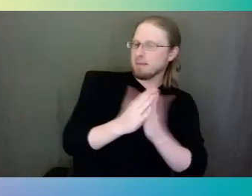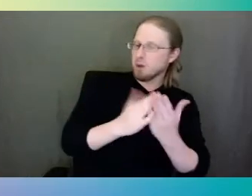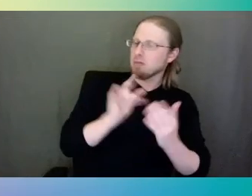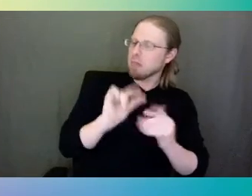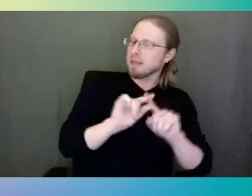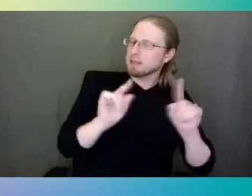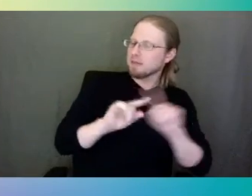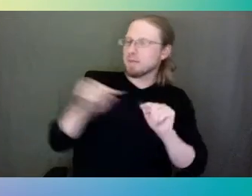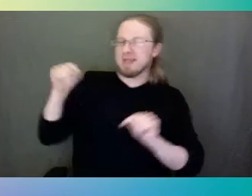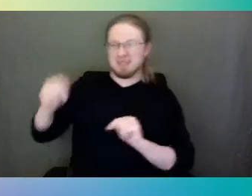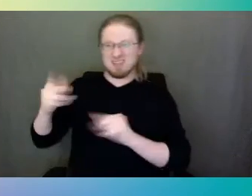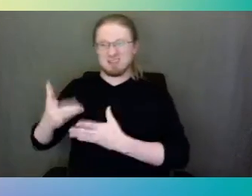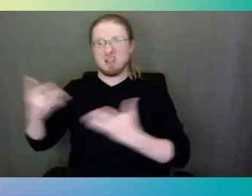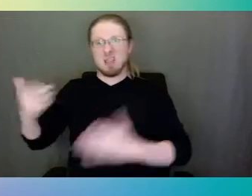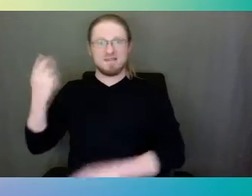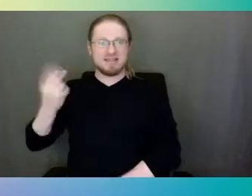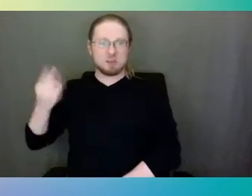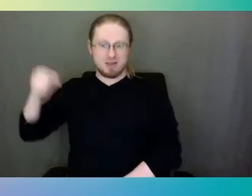So